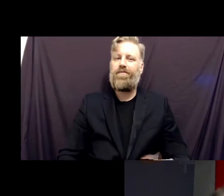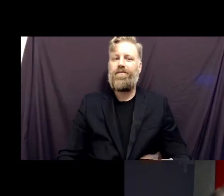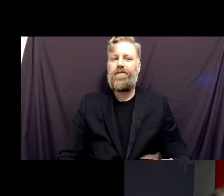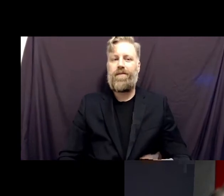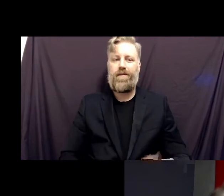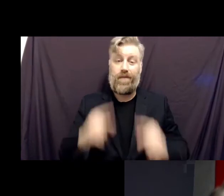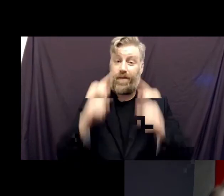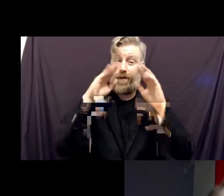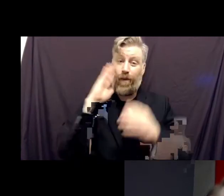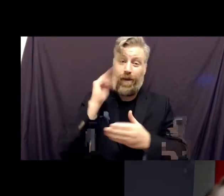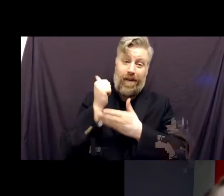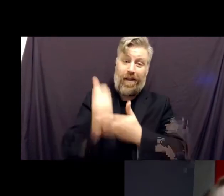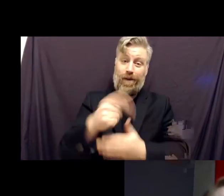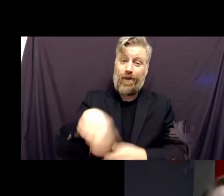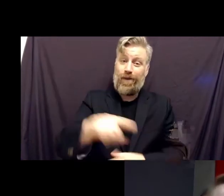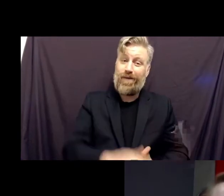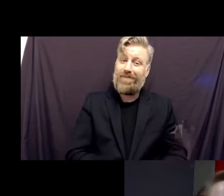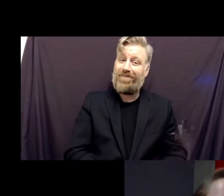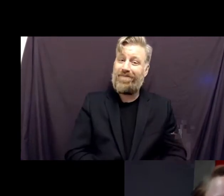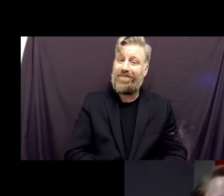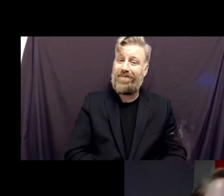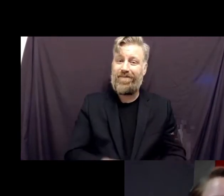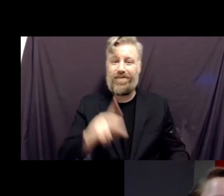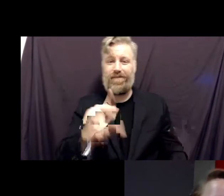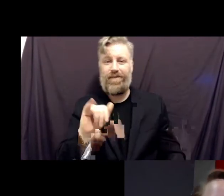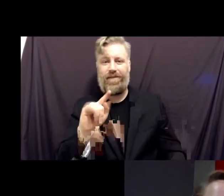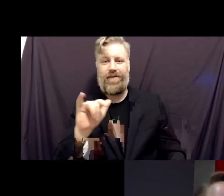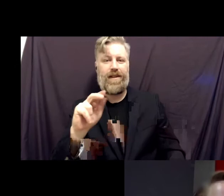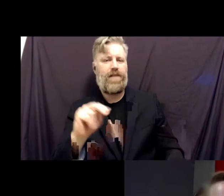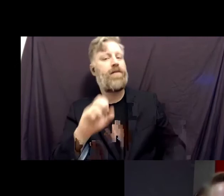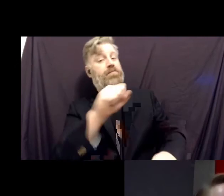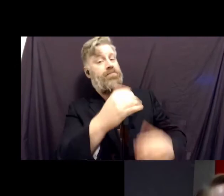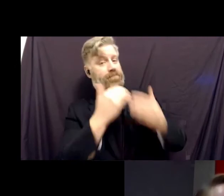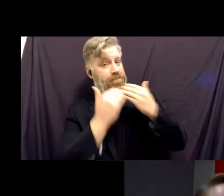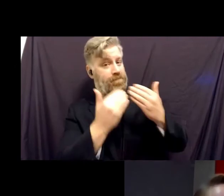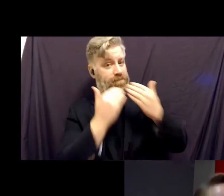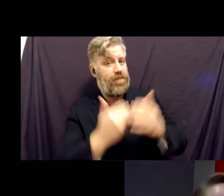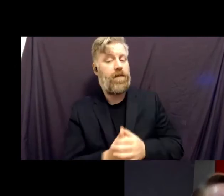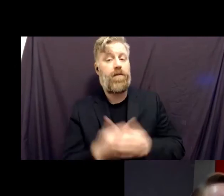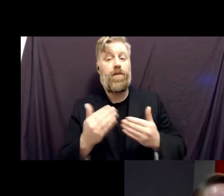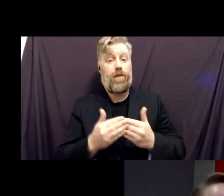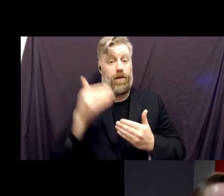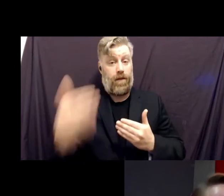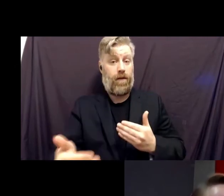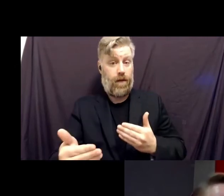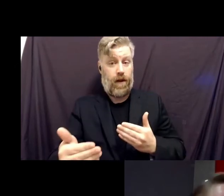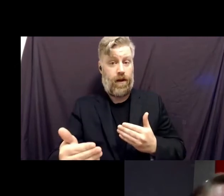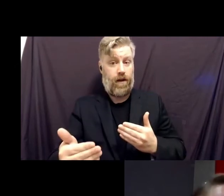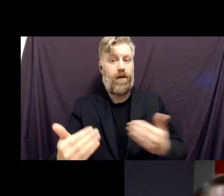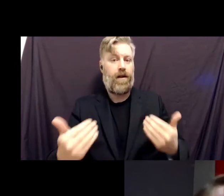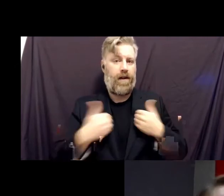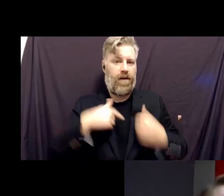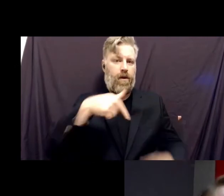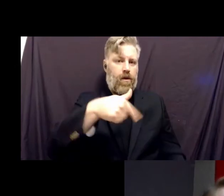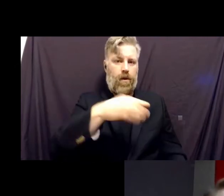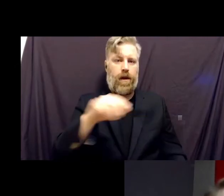Hopefully this will help all of you. Yes, thank you. So next we will move to our question and